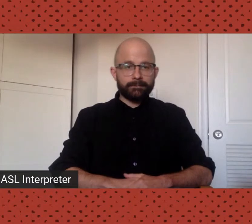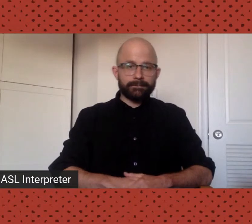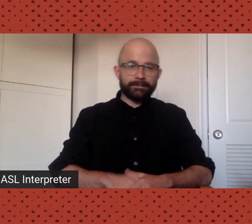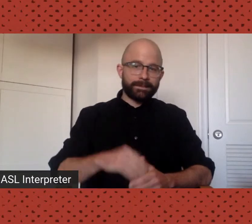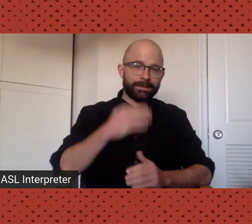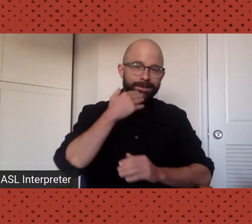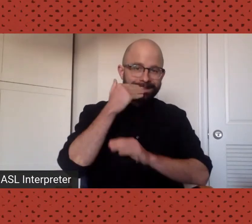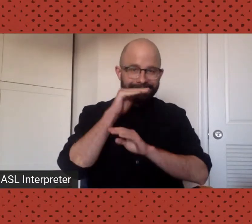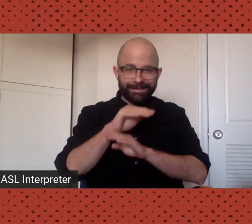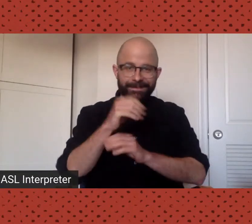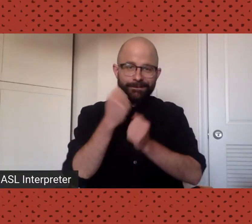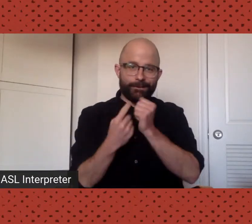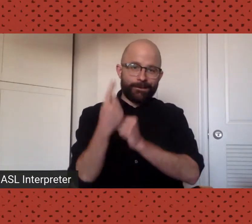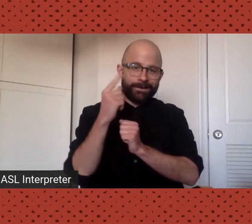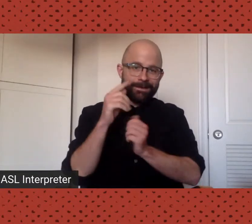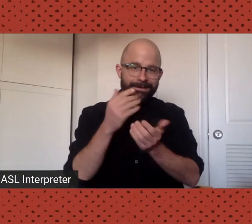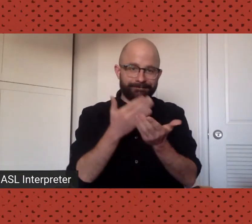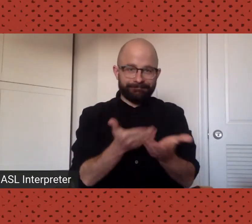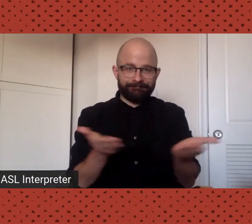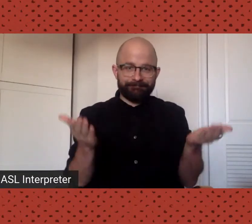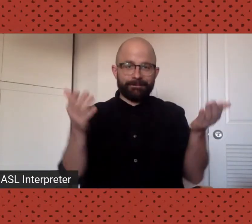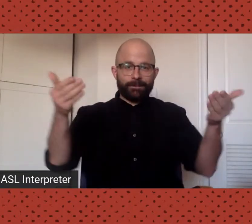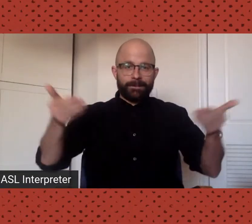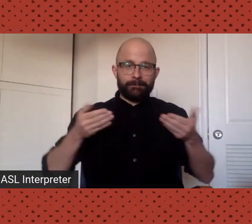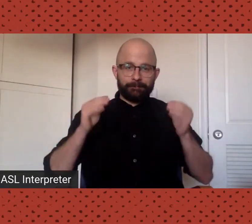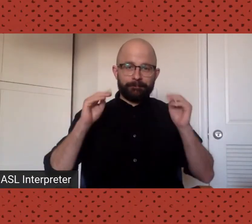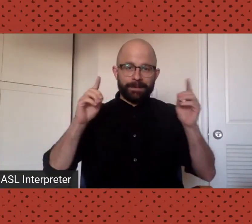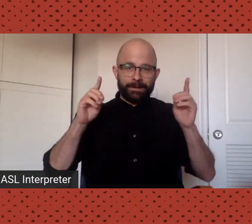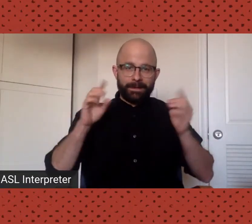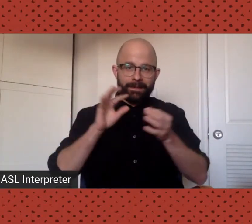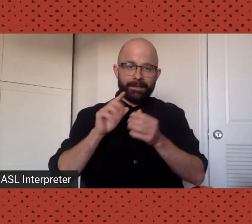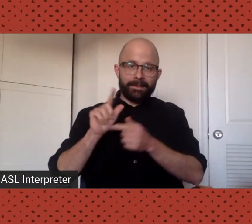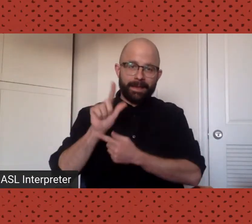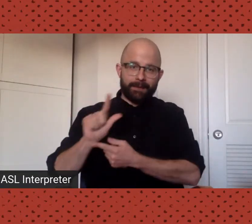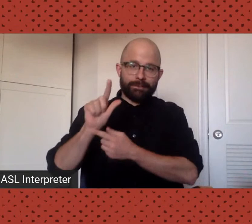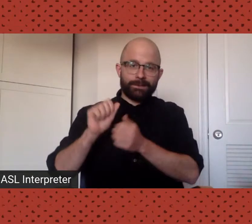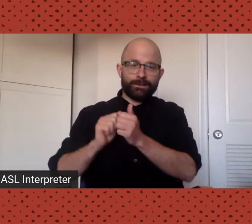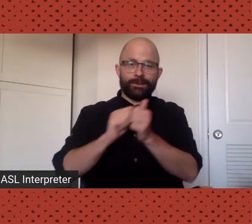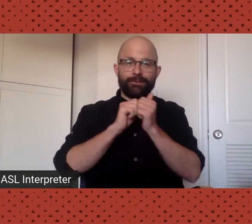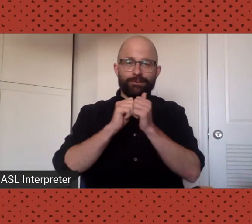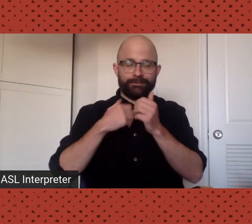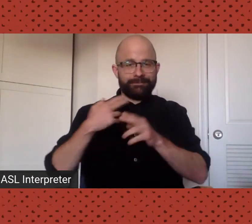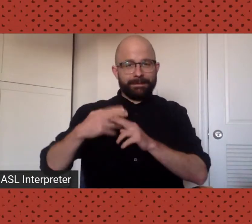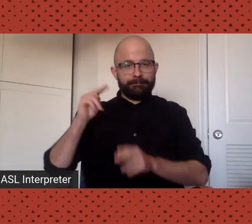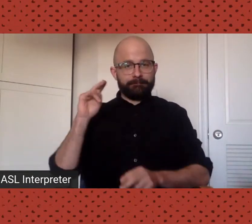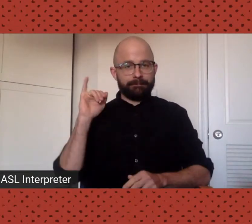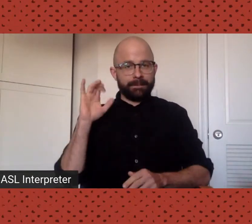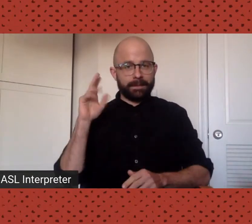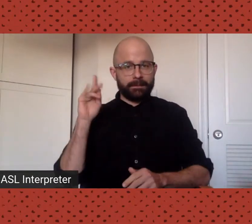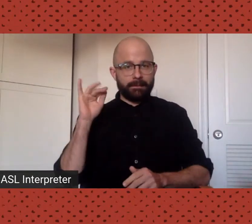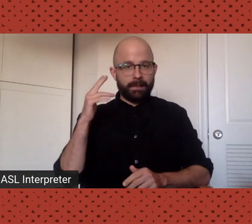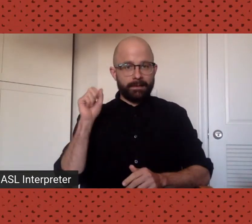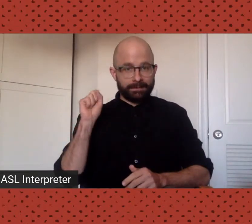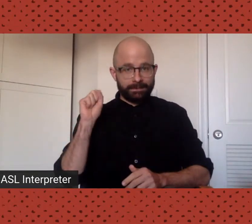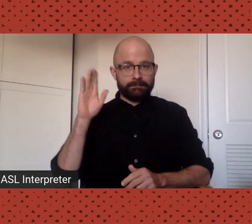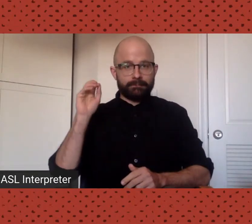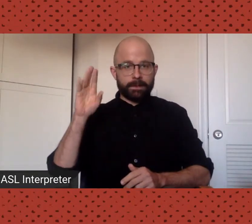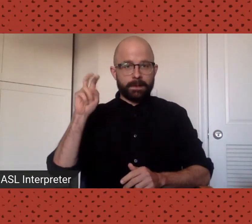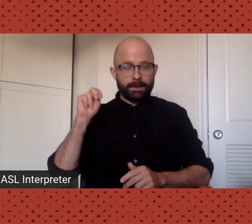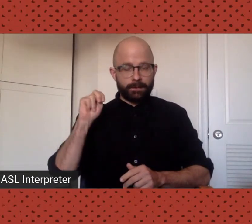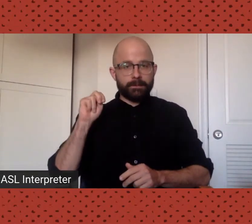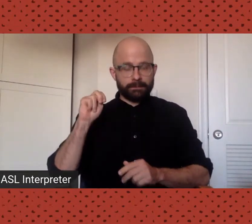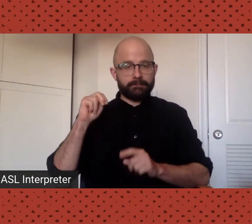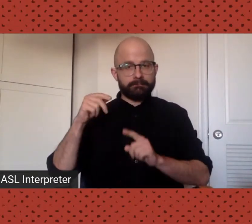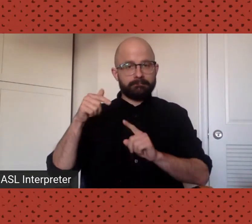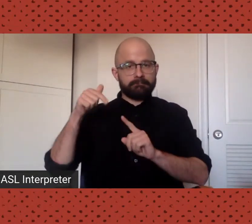Good evening, everyone, and welcome to Maryland Libraries Together. My name is Nicholas Brown, and I am the Chief Operating Officer for Communication and Outreach